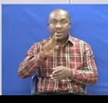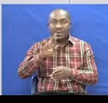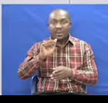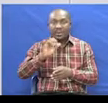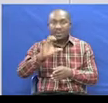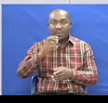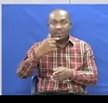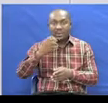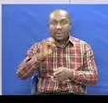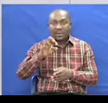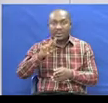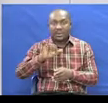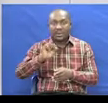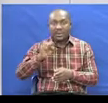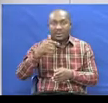of